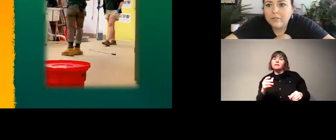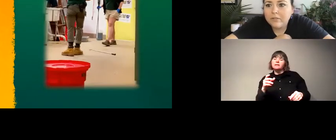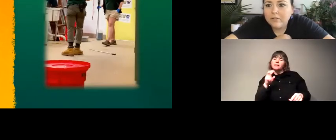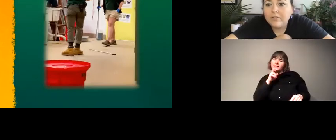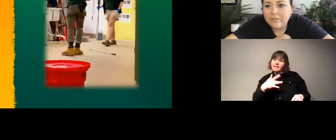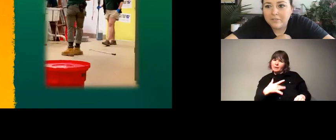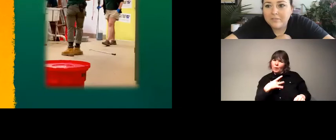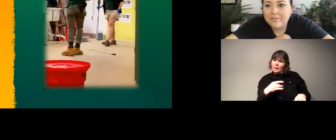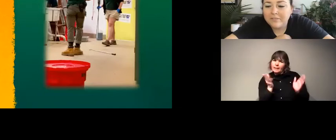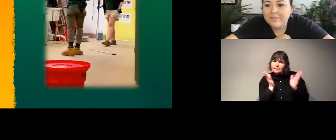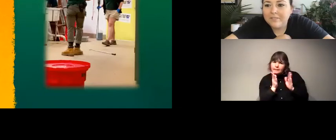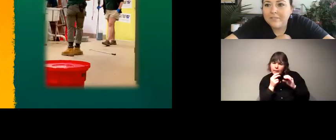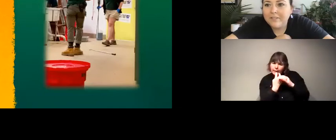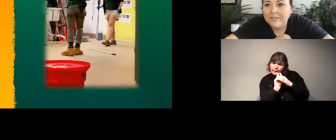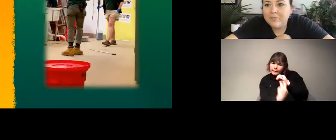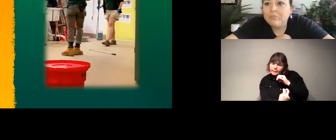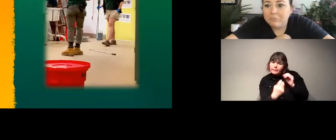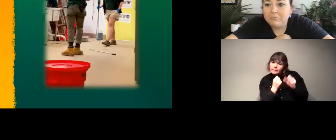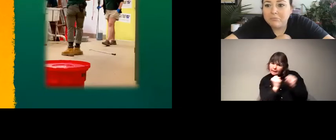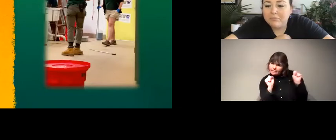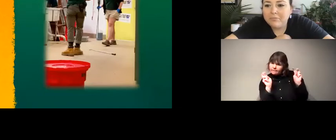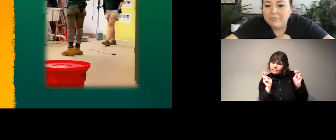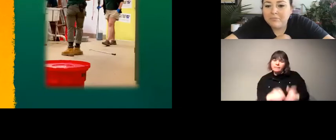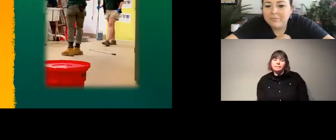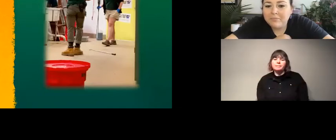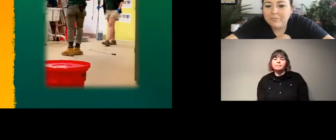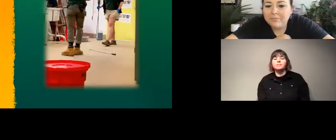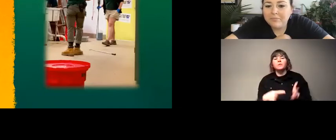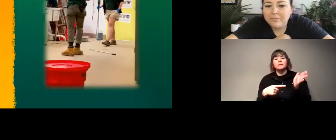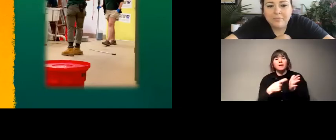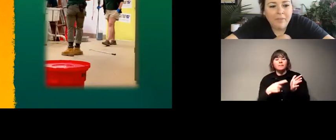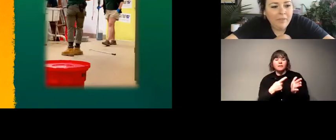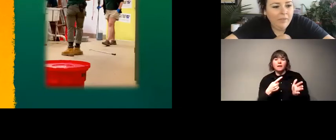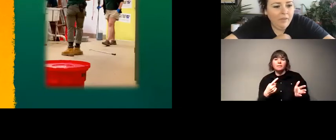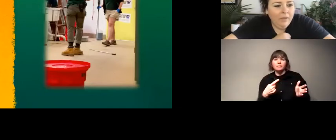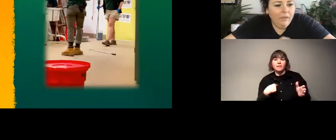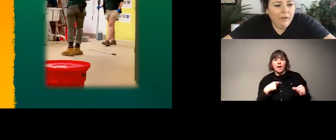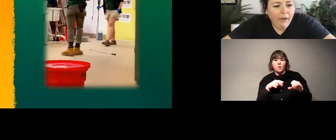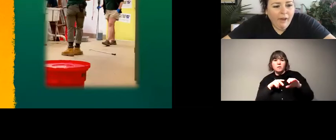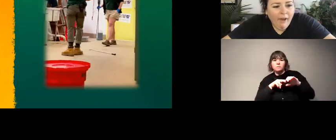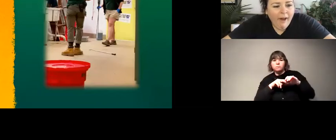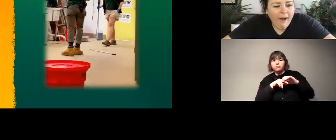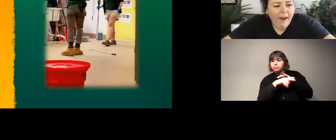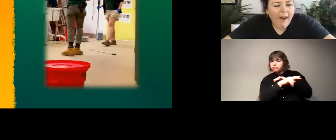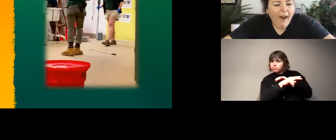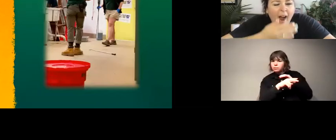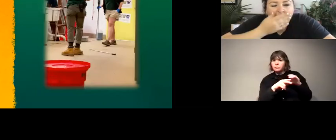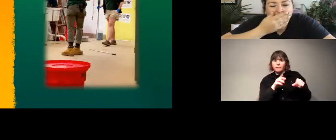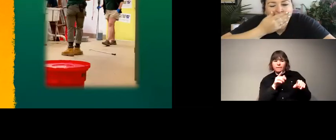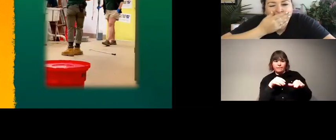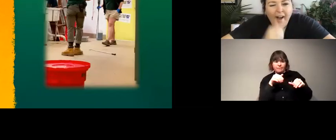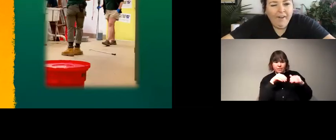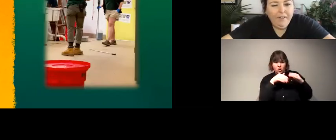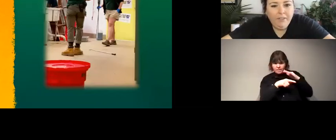narrow, small spaces because it's safe. So sometimes they'll actually move up the tube a little bit. And if they get far enough